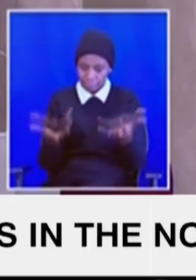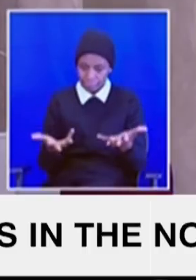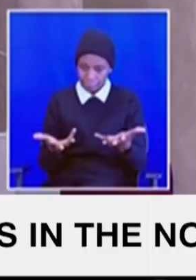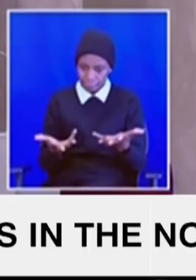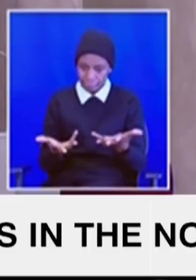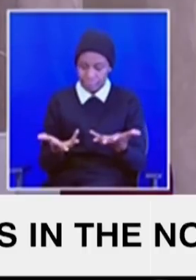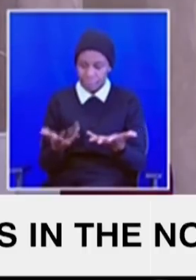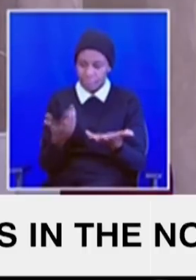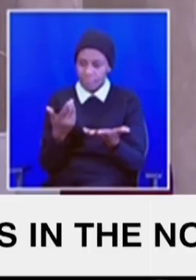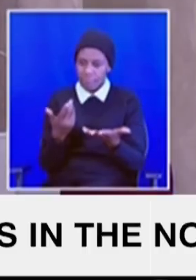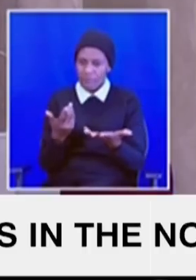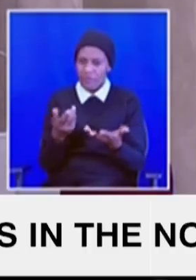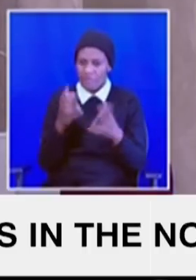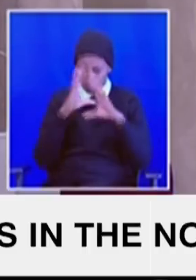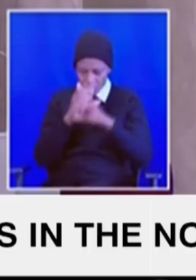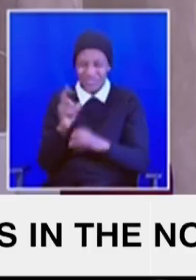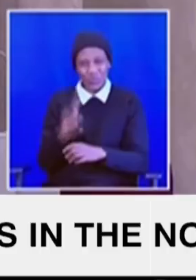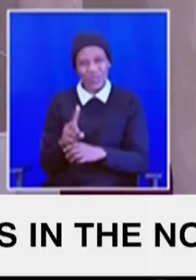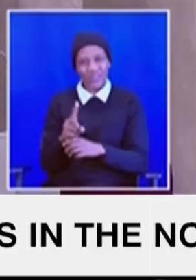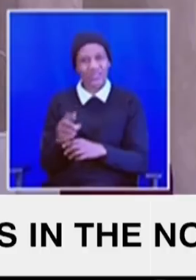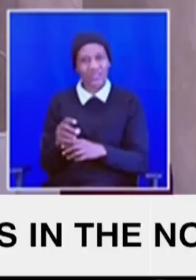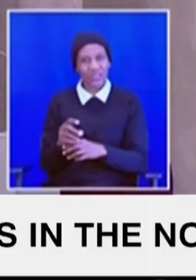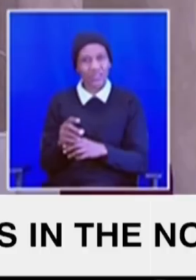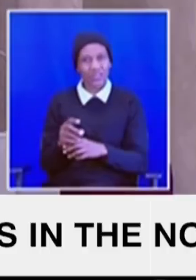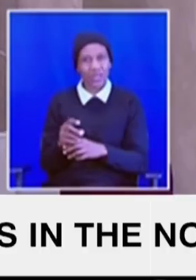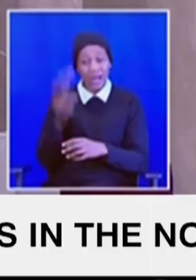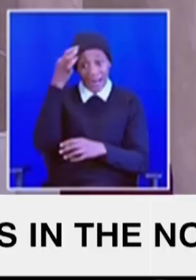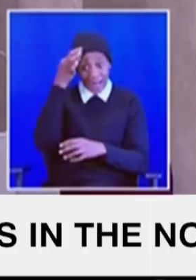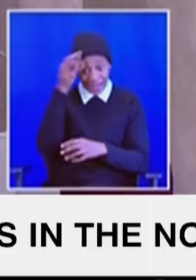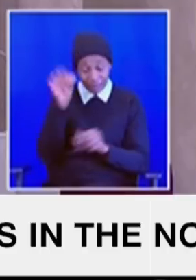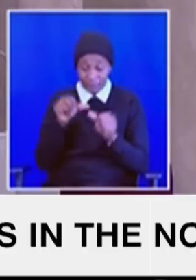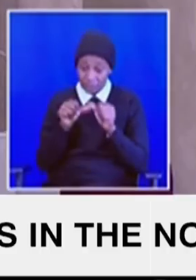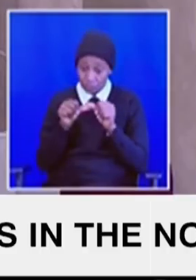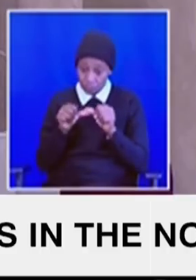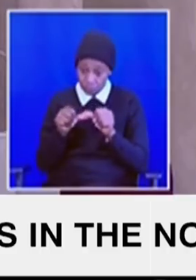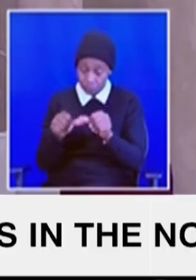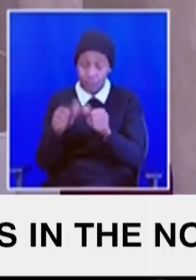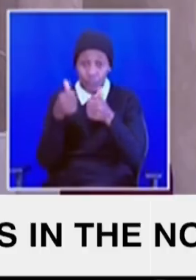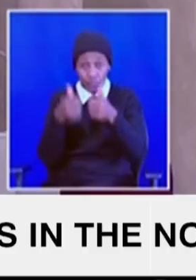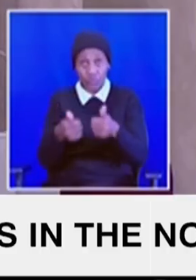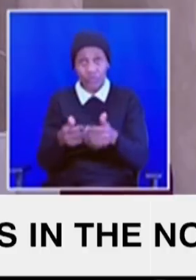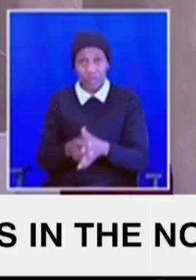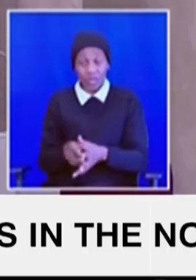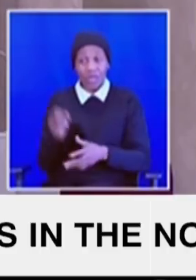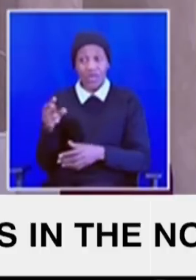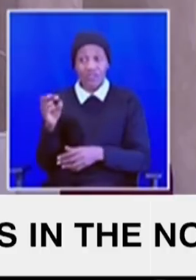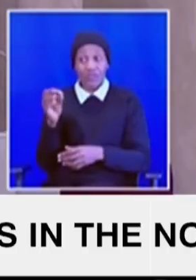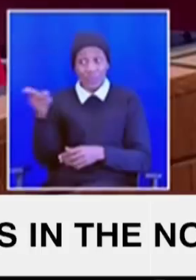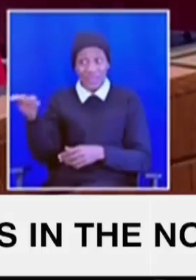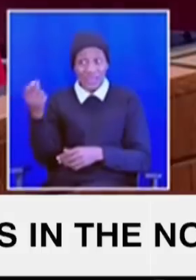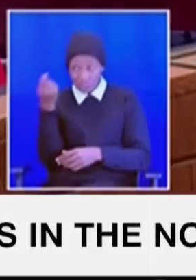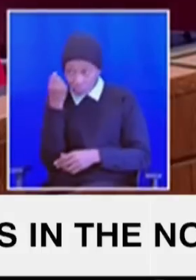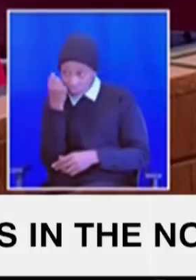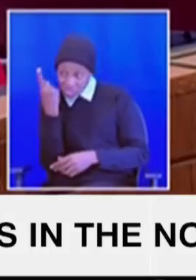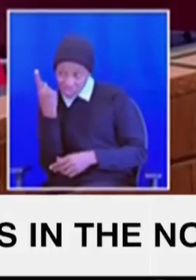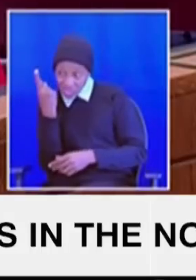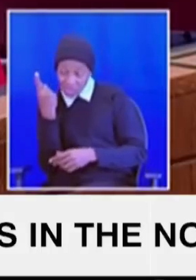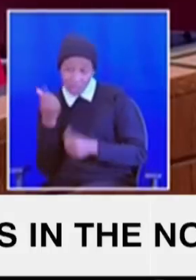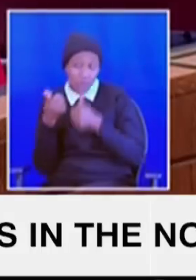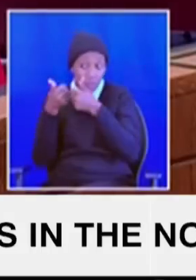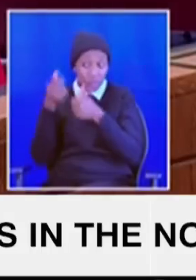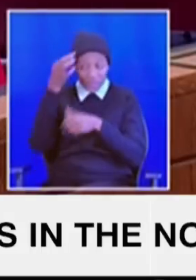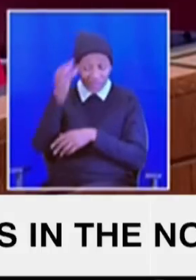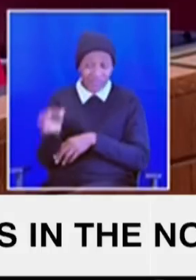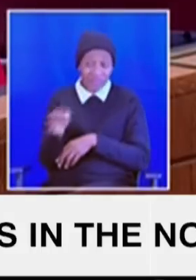others, good governance. It's part of that. So if you understand good governance, it means